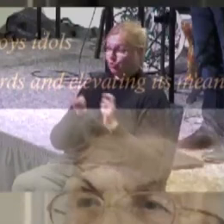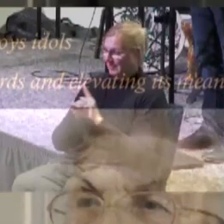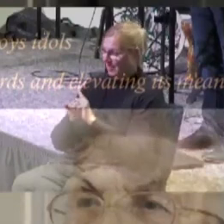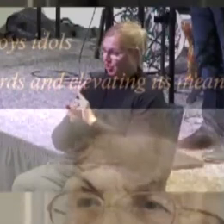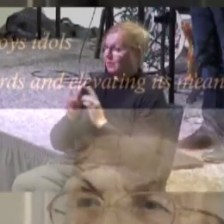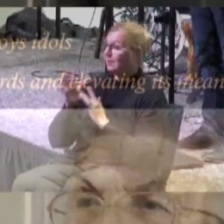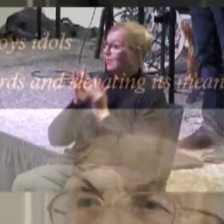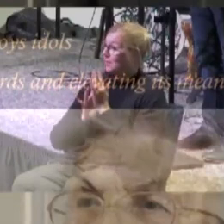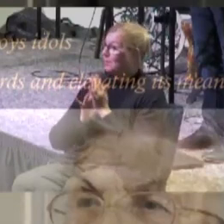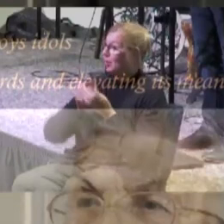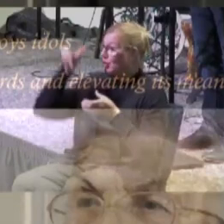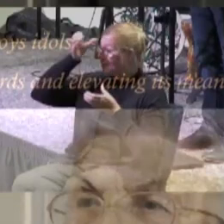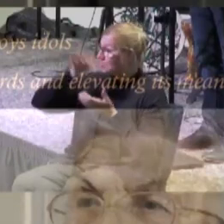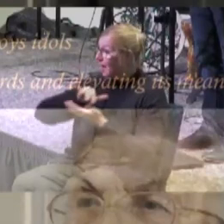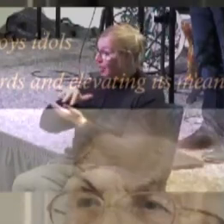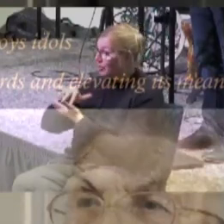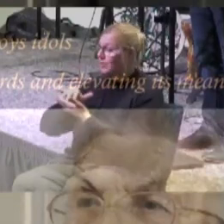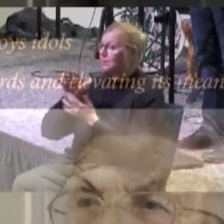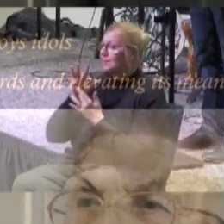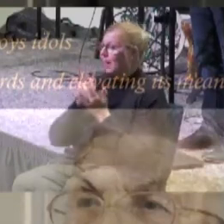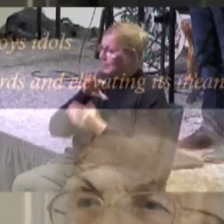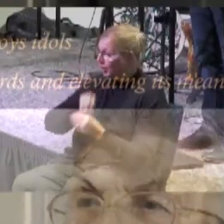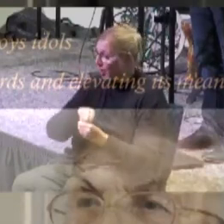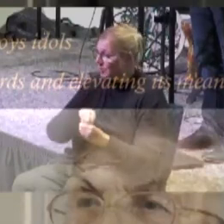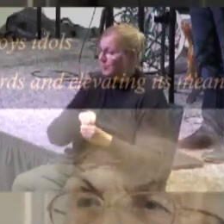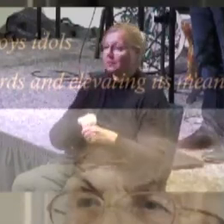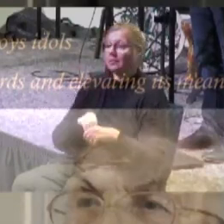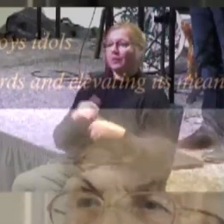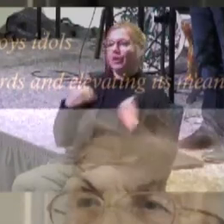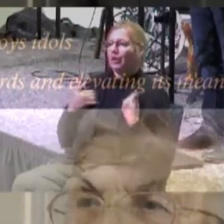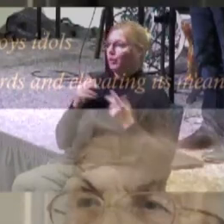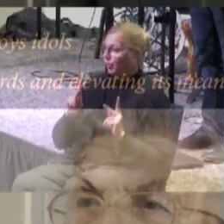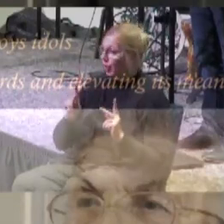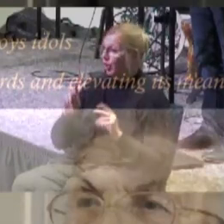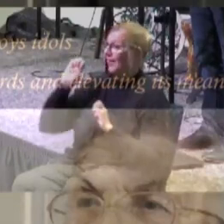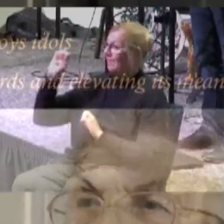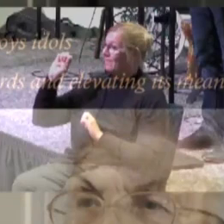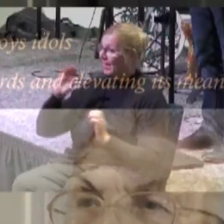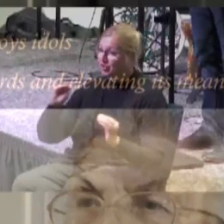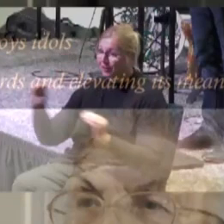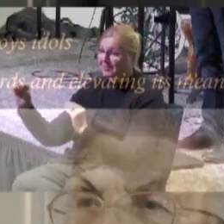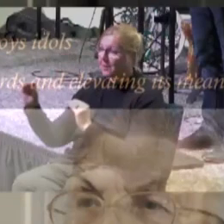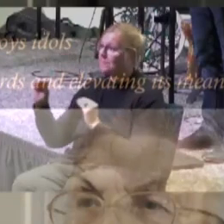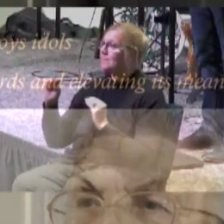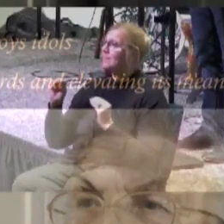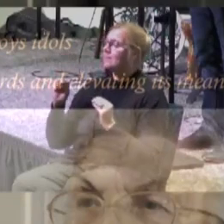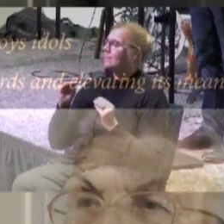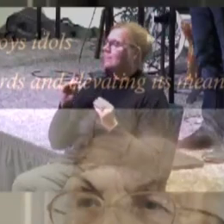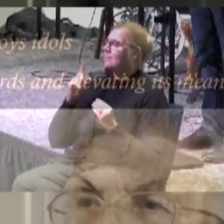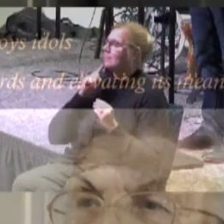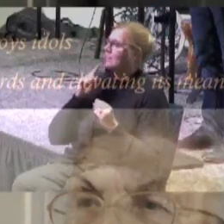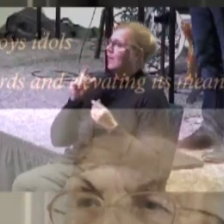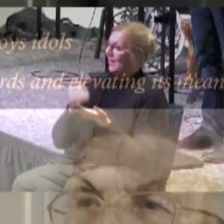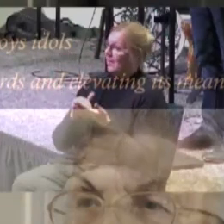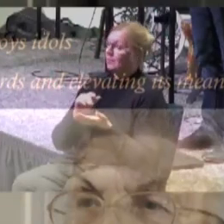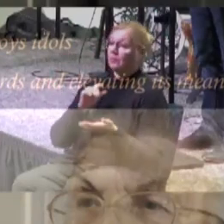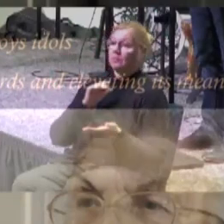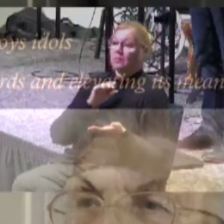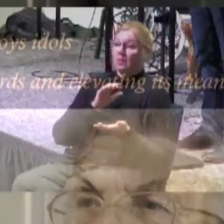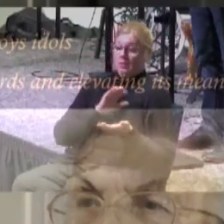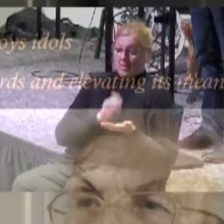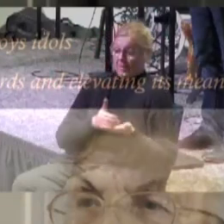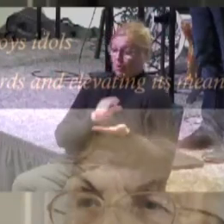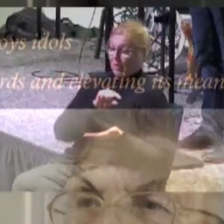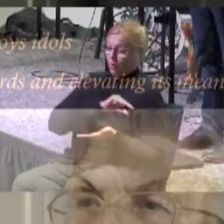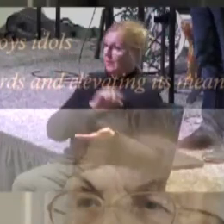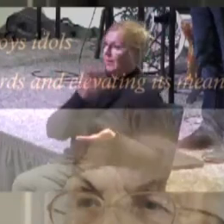biblical scholarship, Bible engagement, youth work, and evangelism, and hence much of the qualitative and quantitative growth of